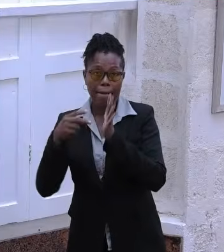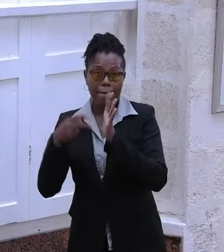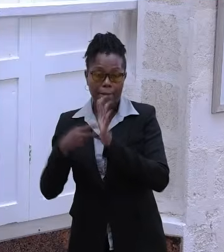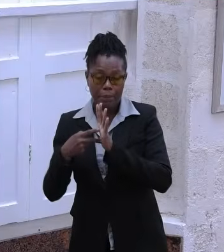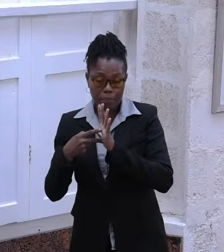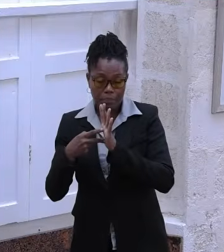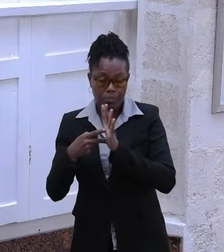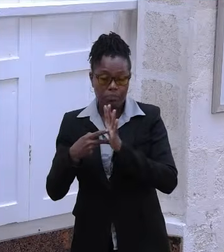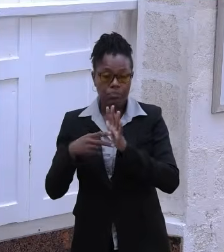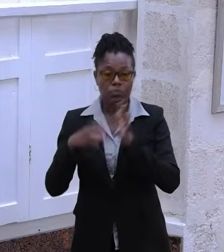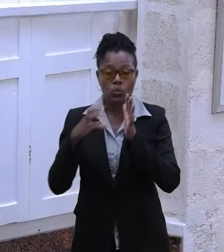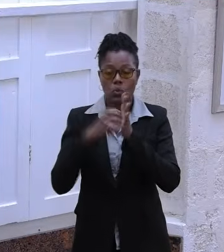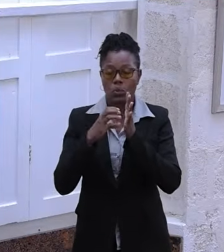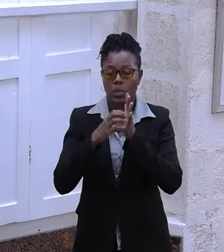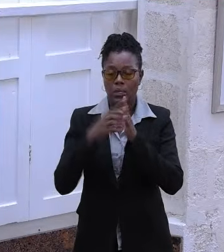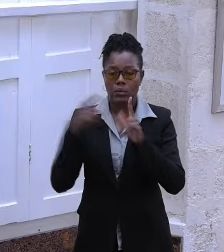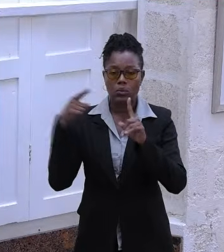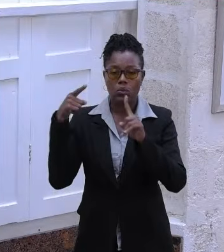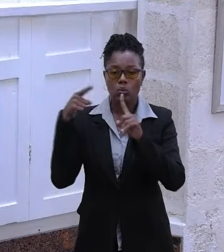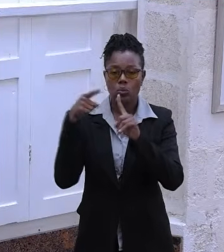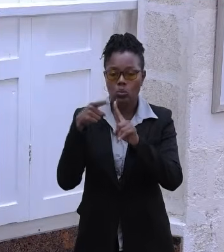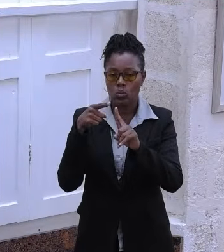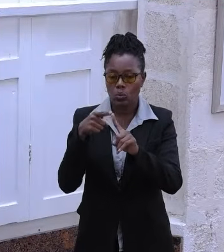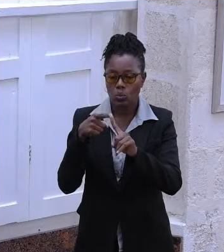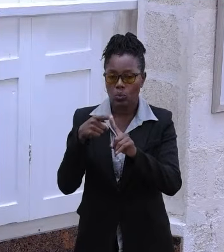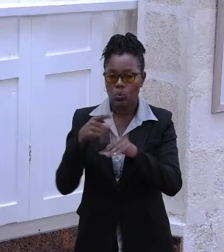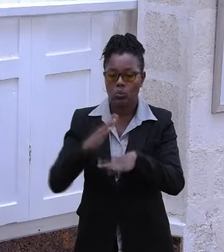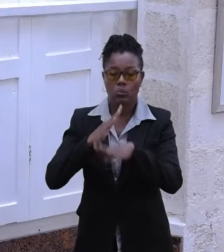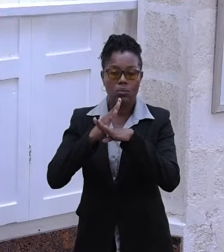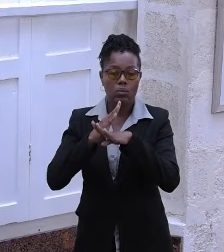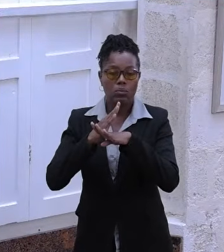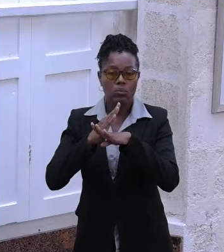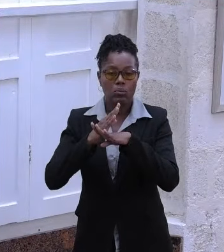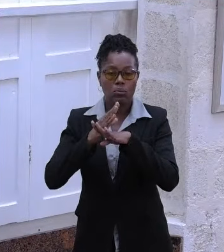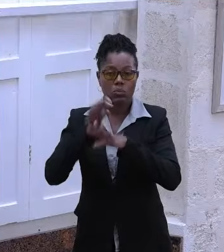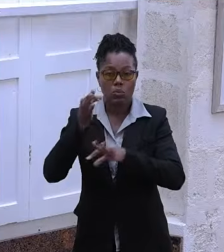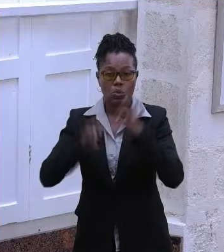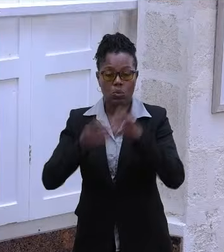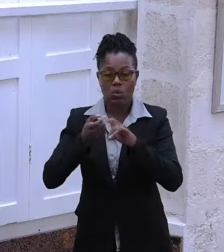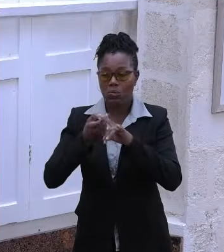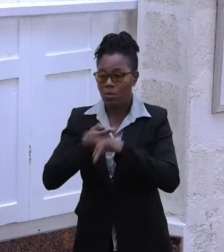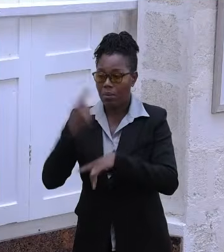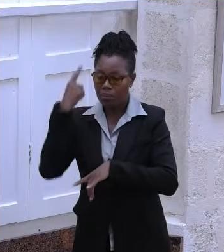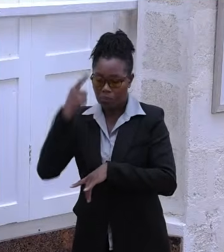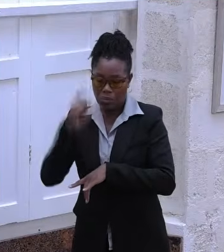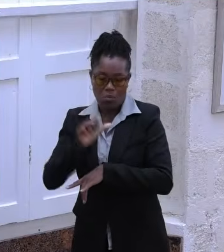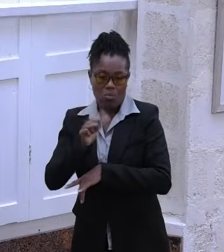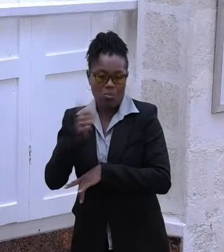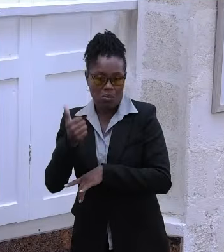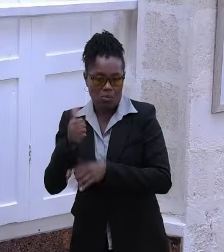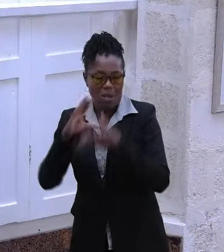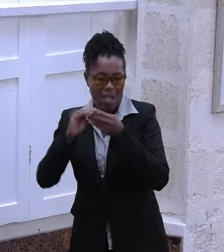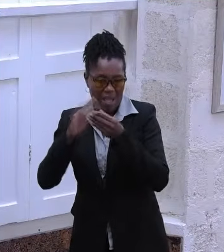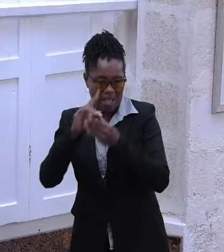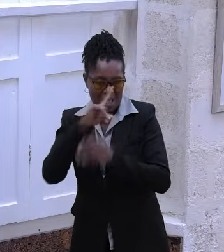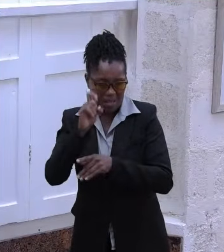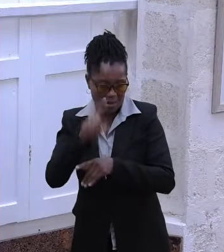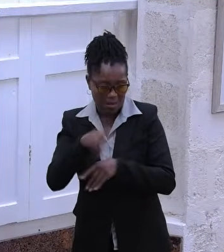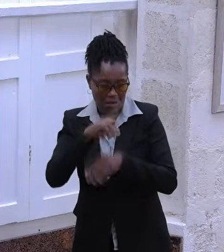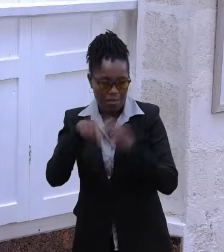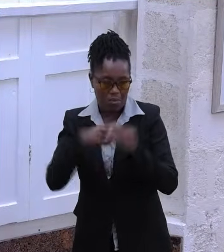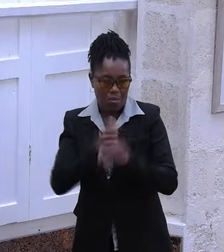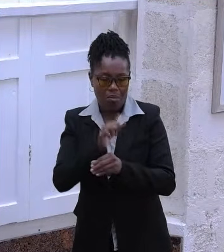to prevent the court from inquiring into the matter. But in the new